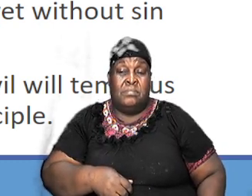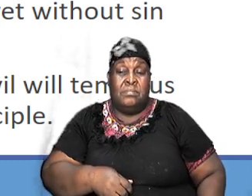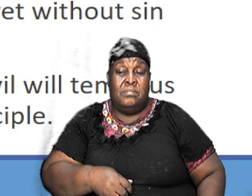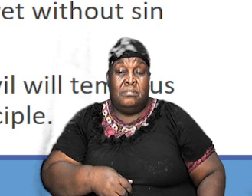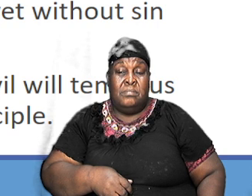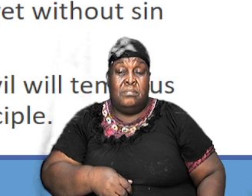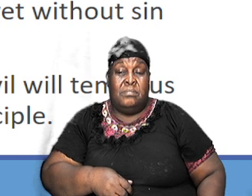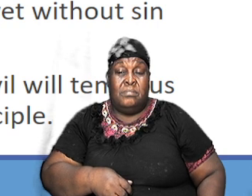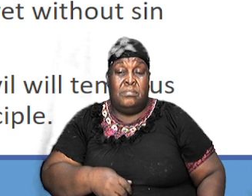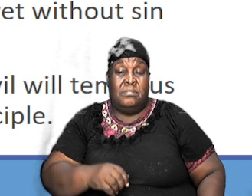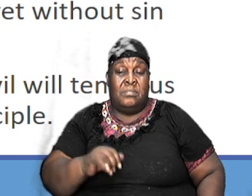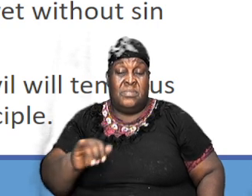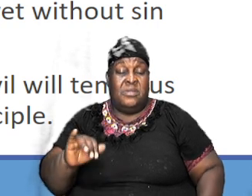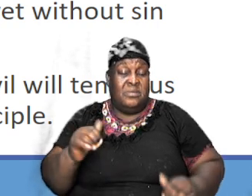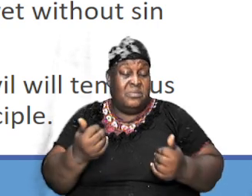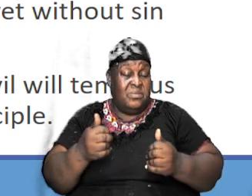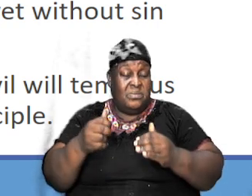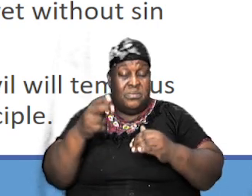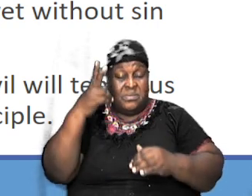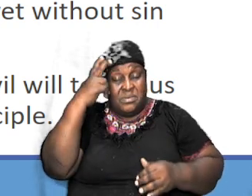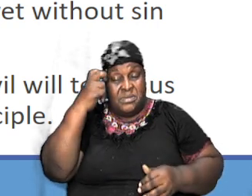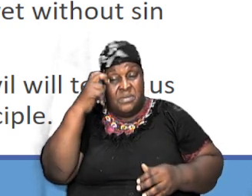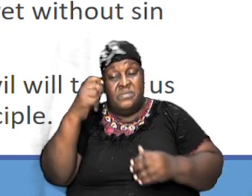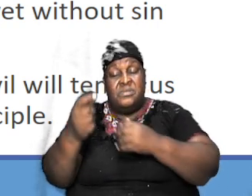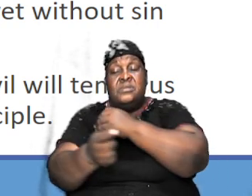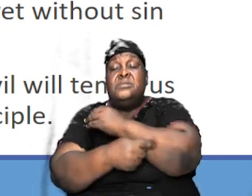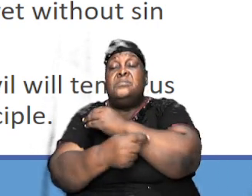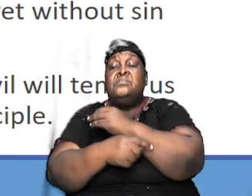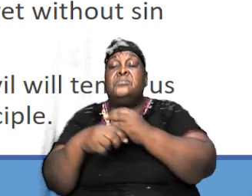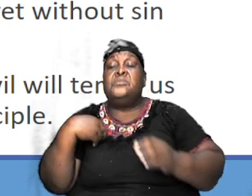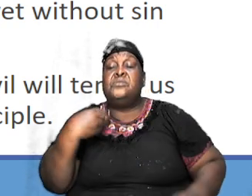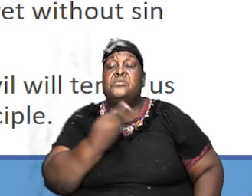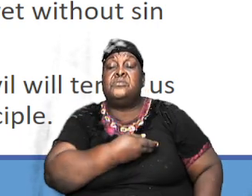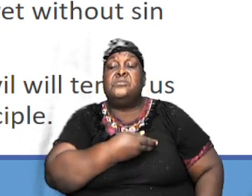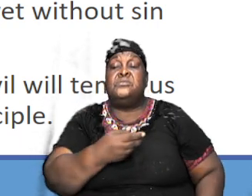That's how the devil tempts us. Next slide, please.